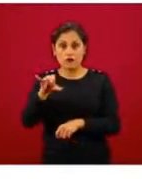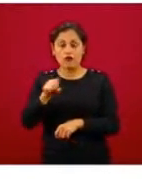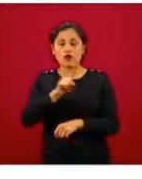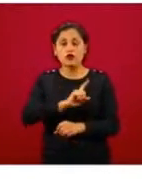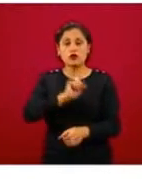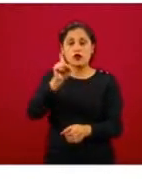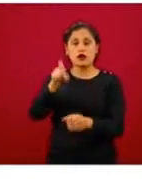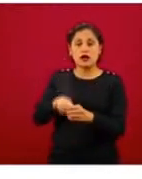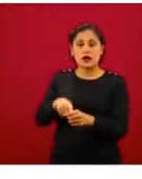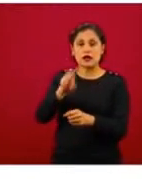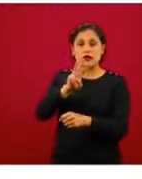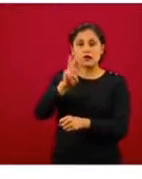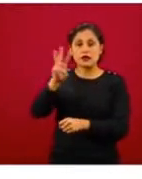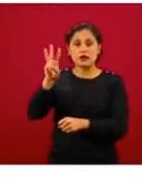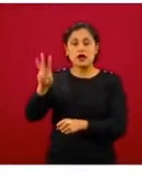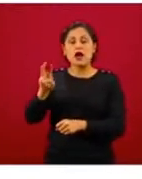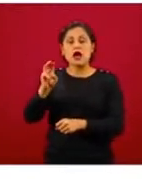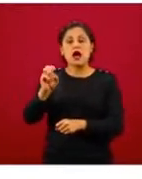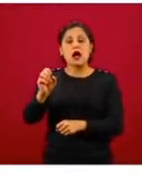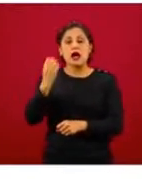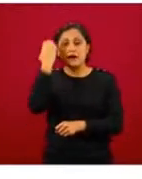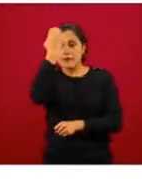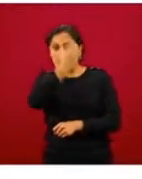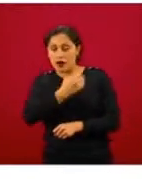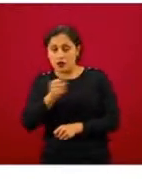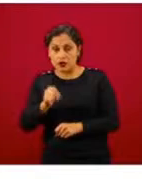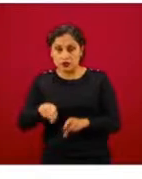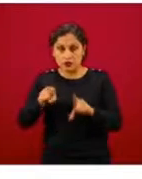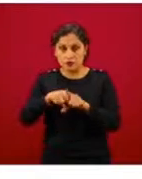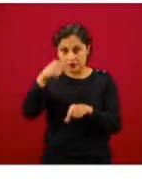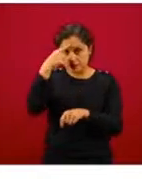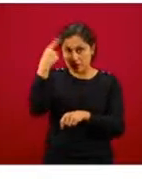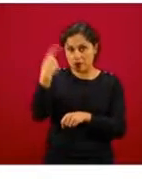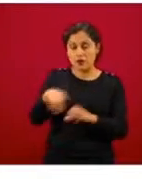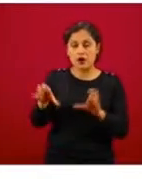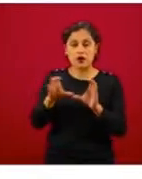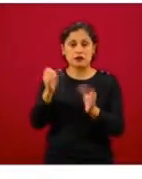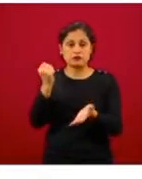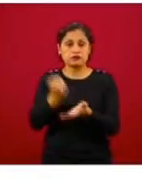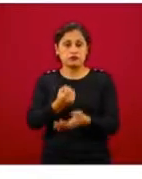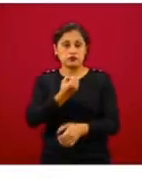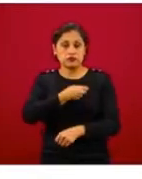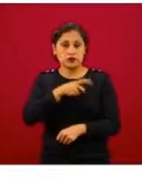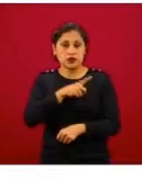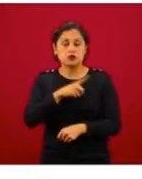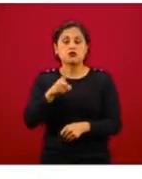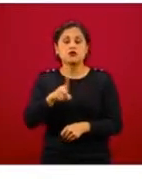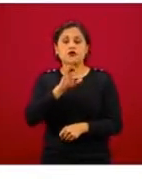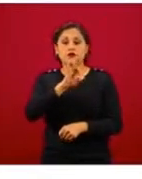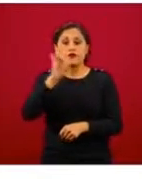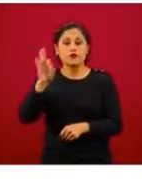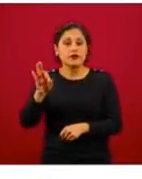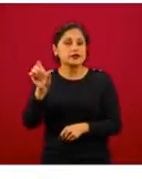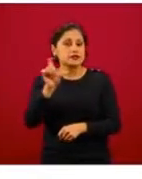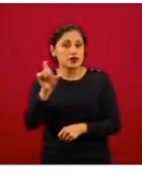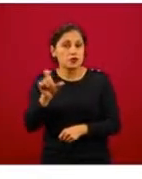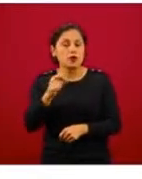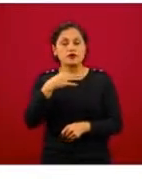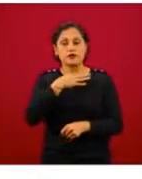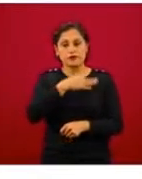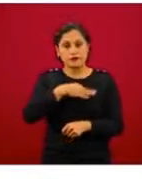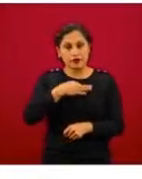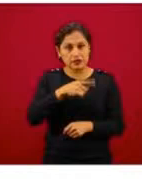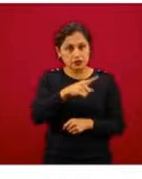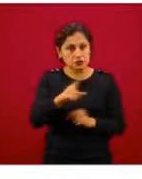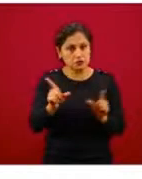member, you have filled out your registry, and we want to tell you the following. Your application has been